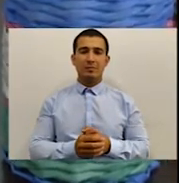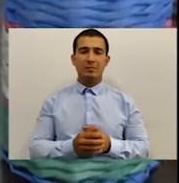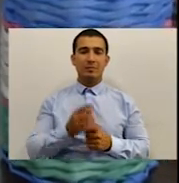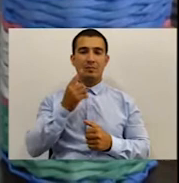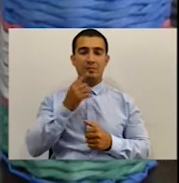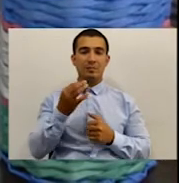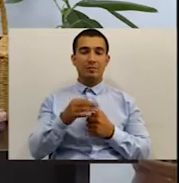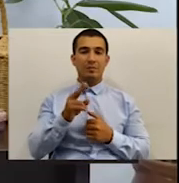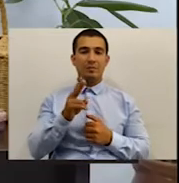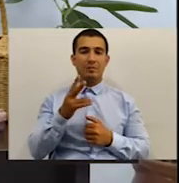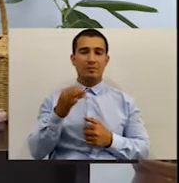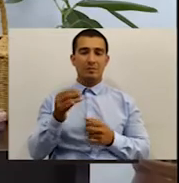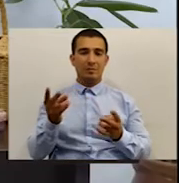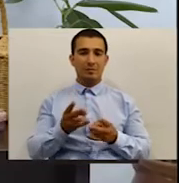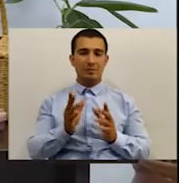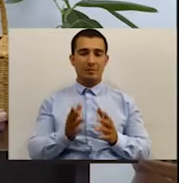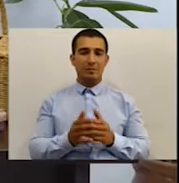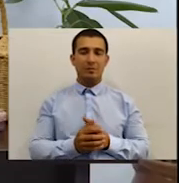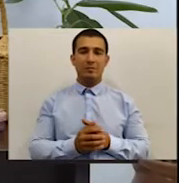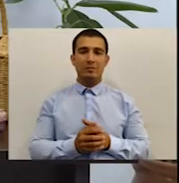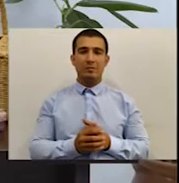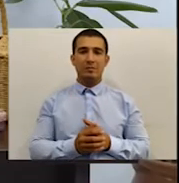kirilab qo'yamiz. Bosib qo'yamiz.